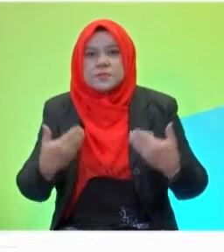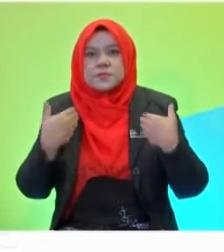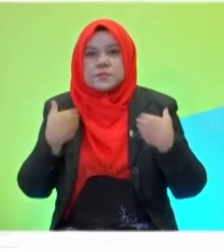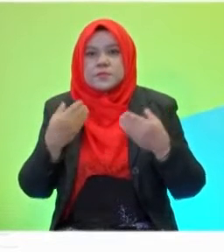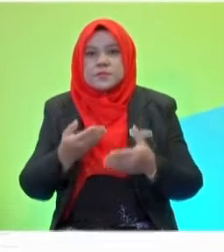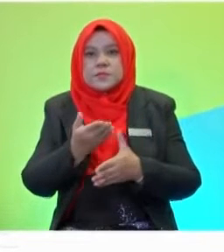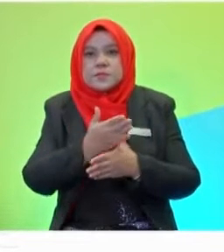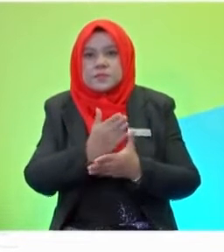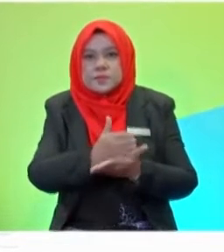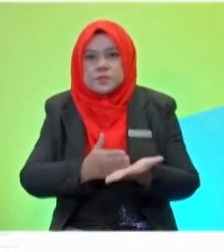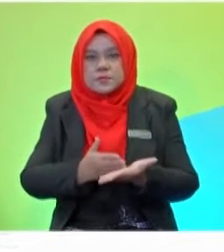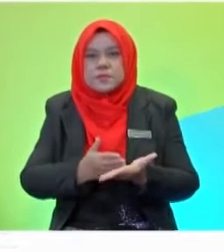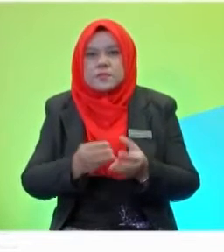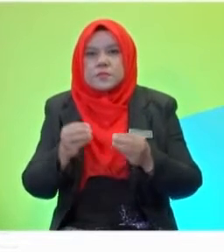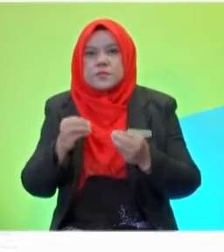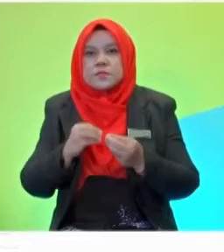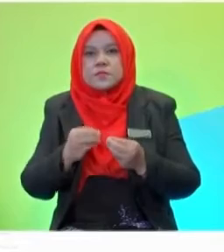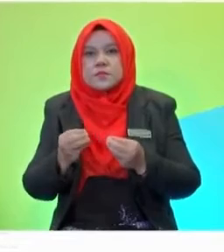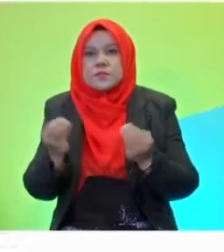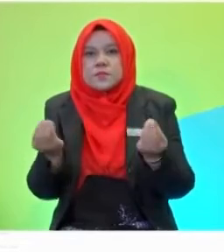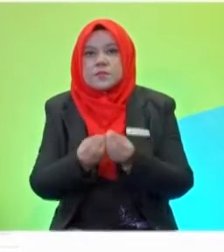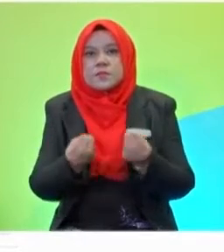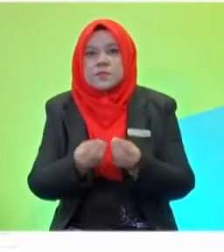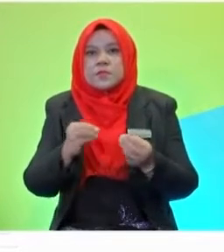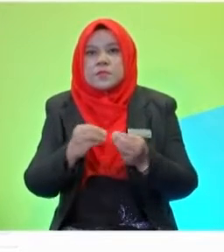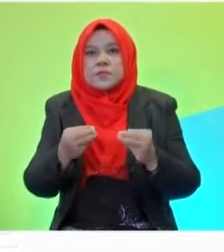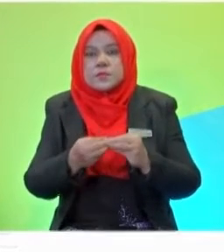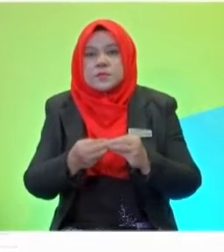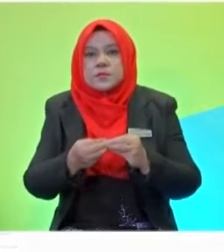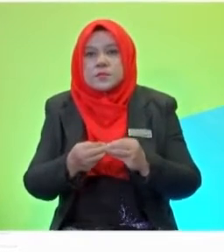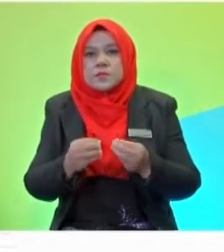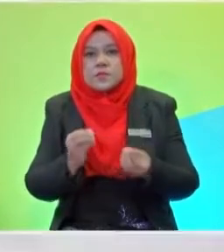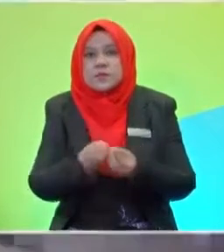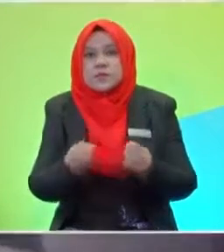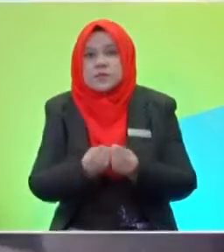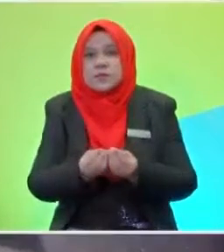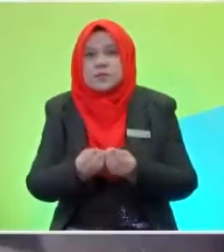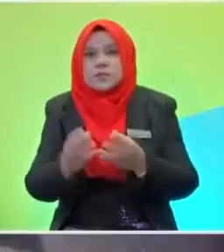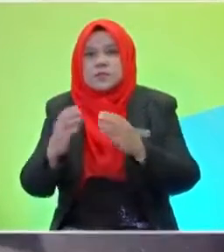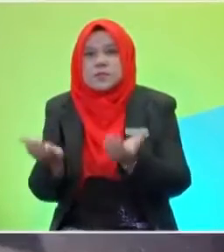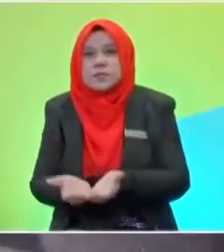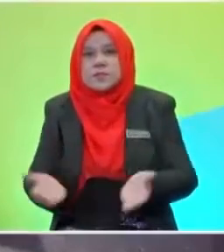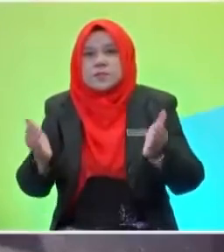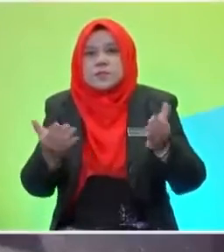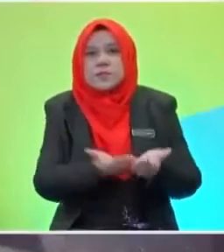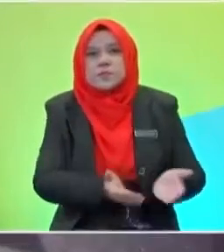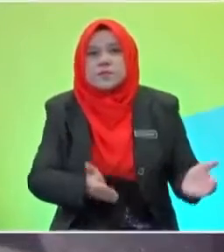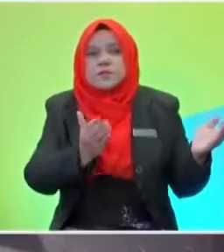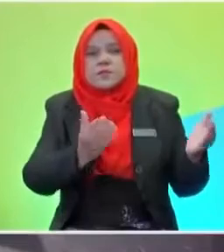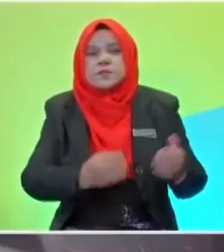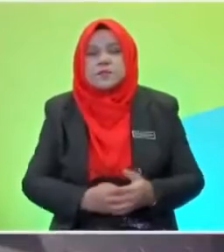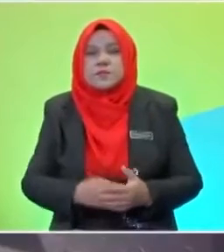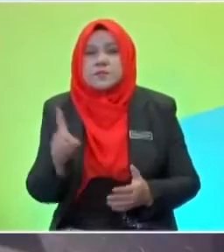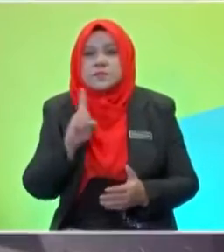put some number of pencil in 2 containers. We have 2 containers here. Okay, and how many pencil do I have to put in